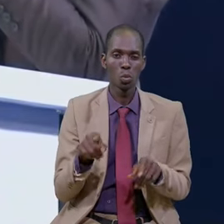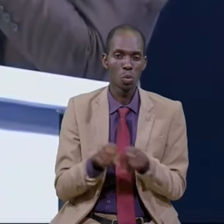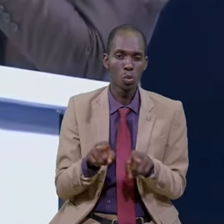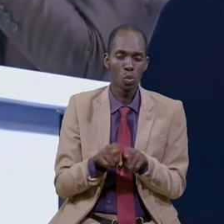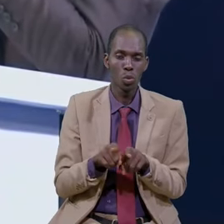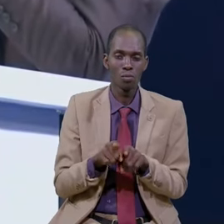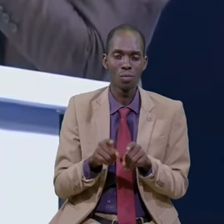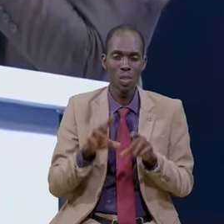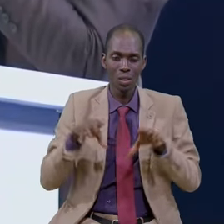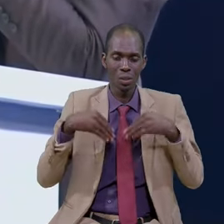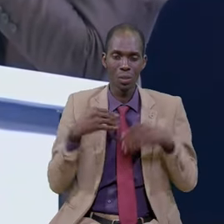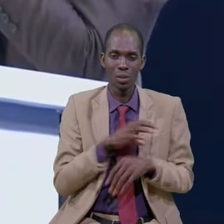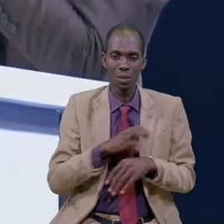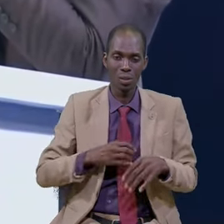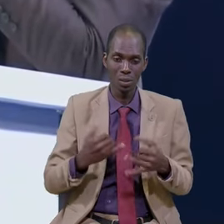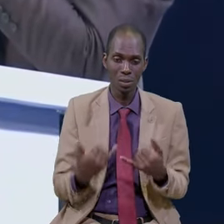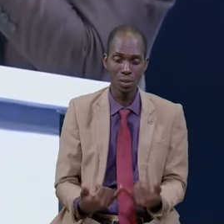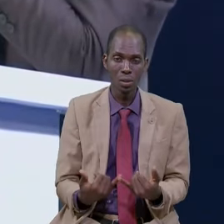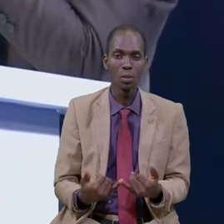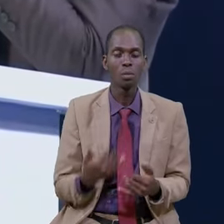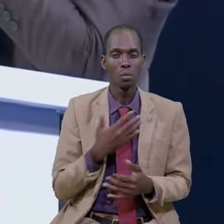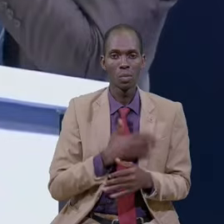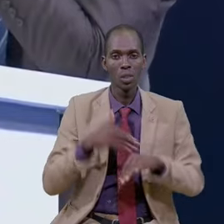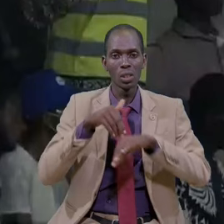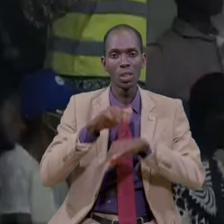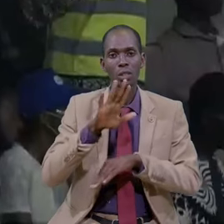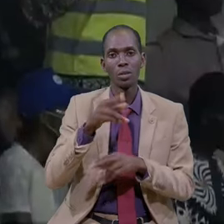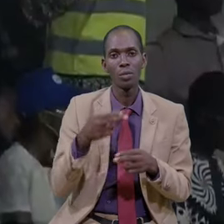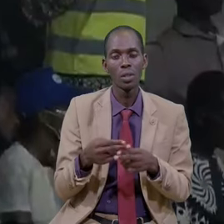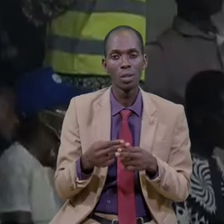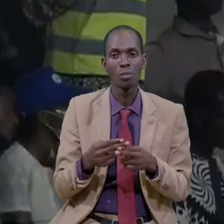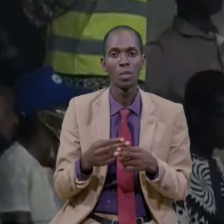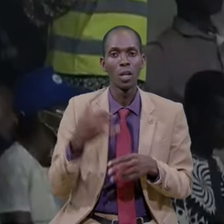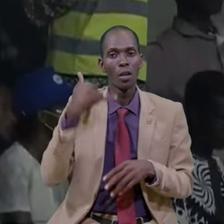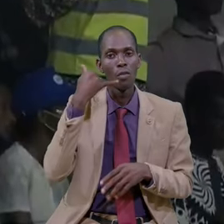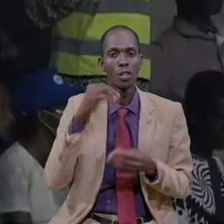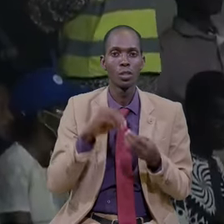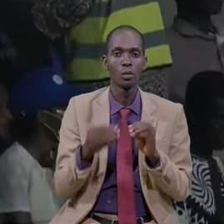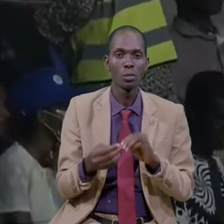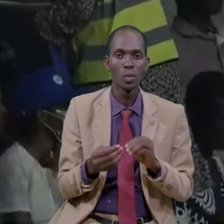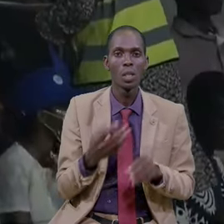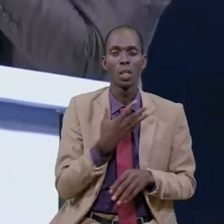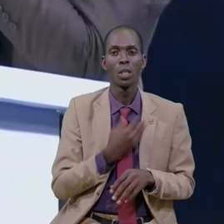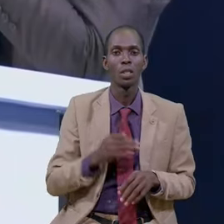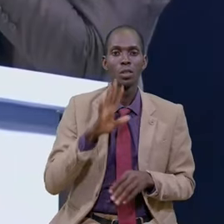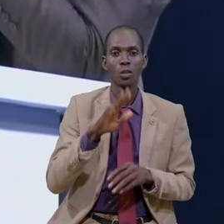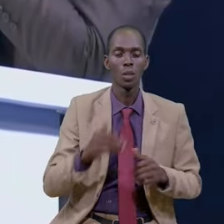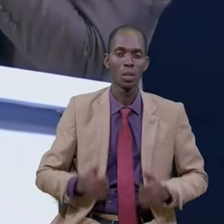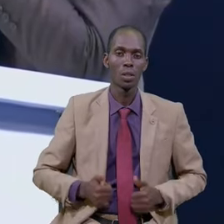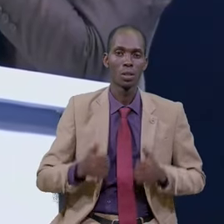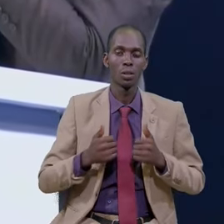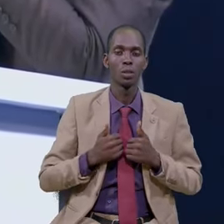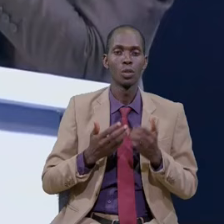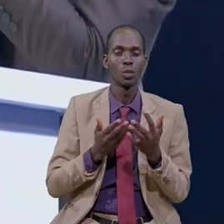to Christ please send your name your phone number and your location address